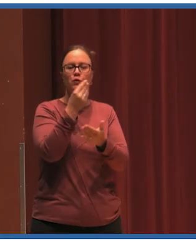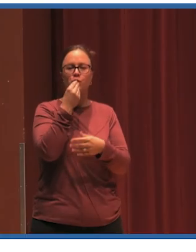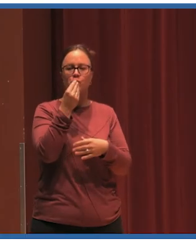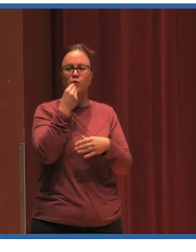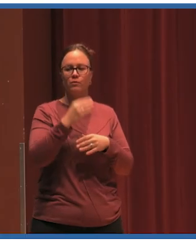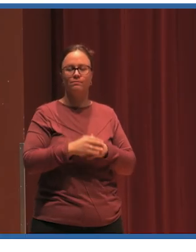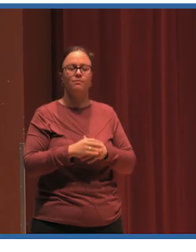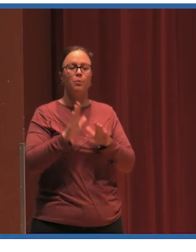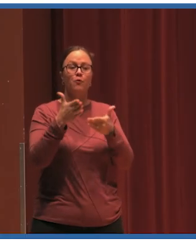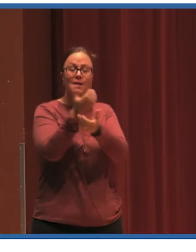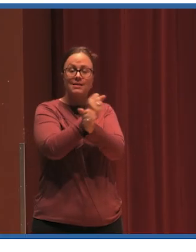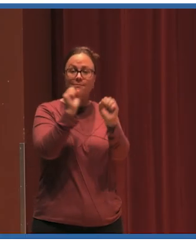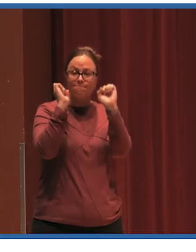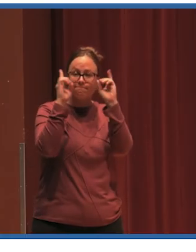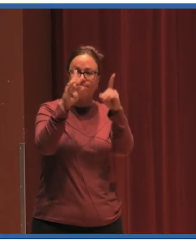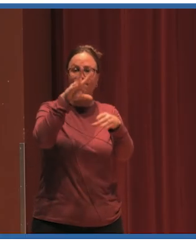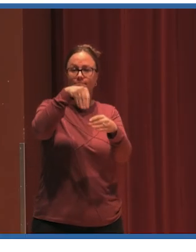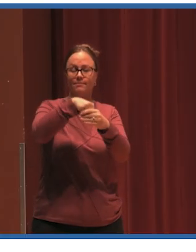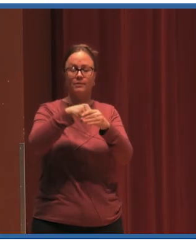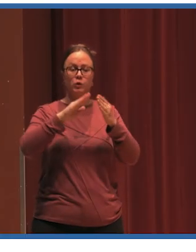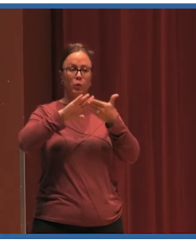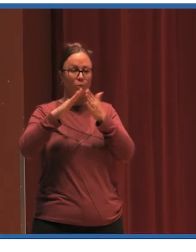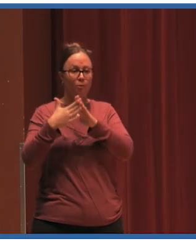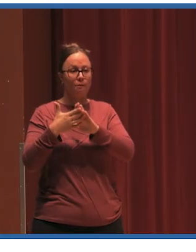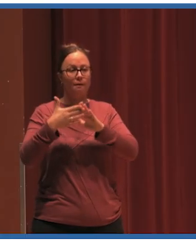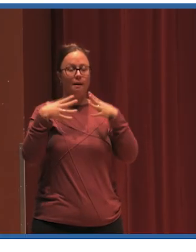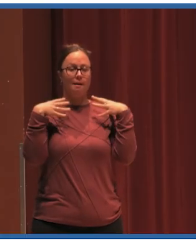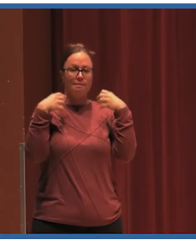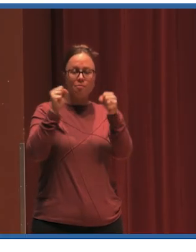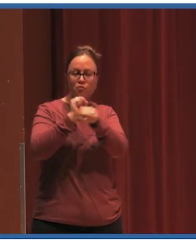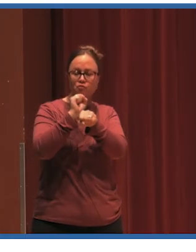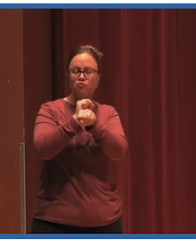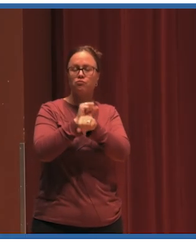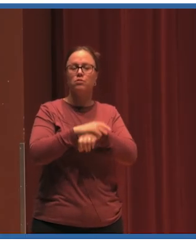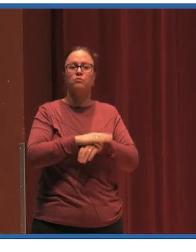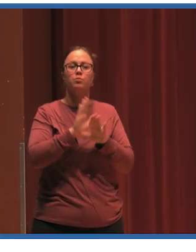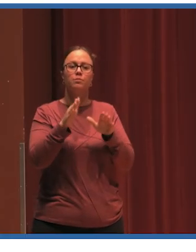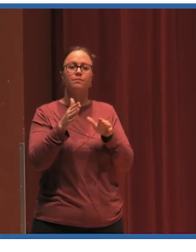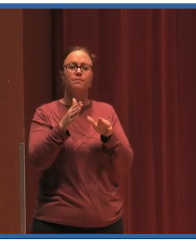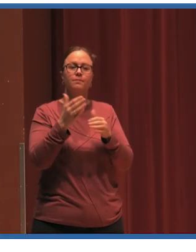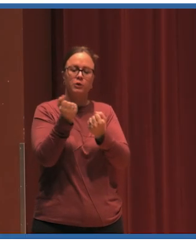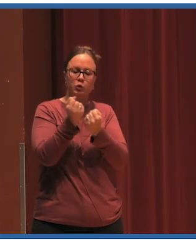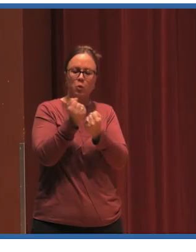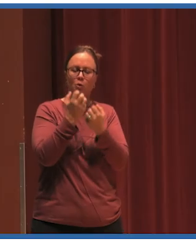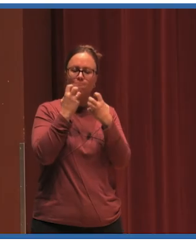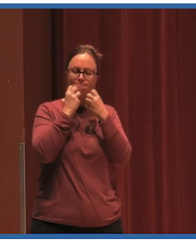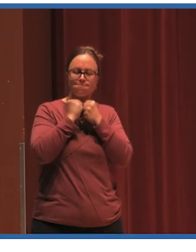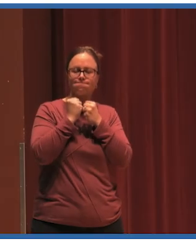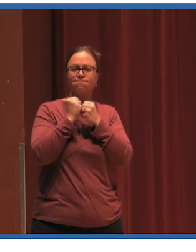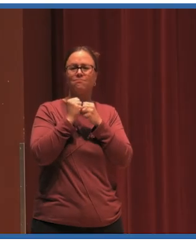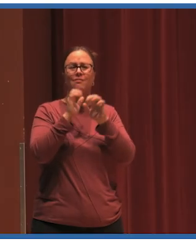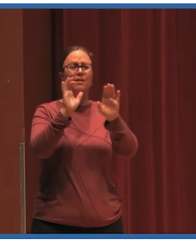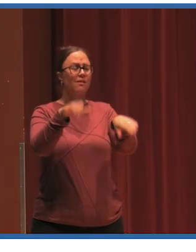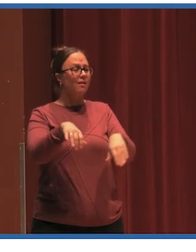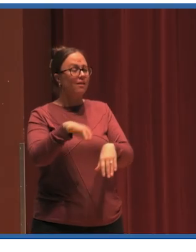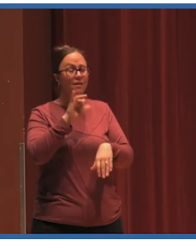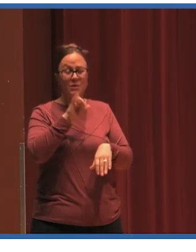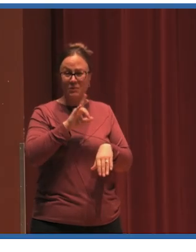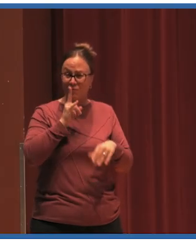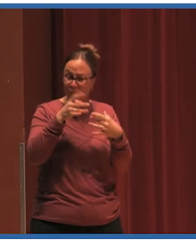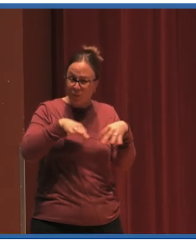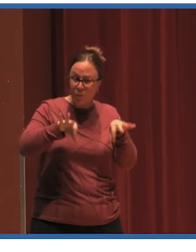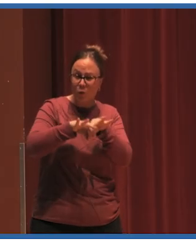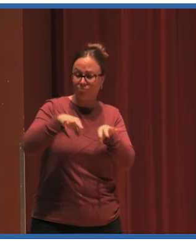education, engaging community health workers, developing clinic-specific interventions, and supporting care navigation. That can be hugely important and